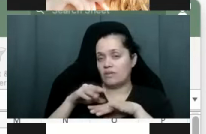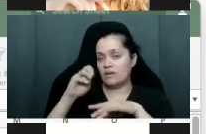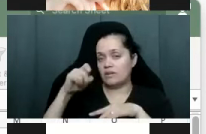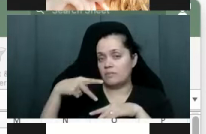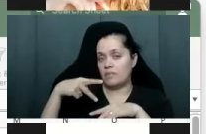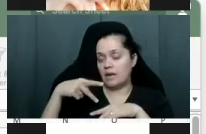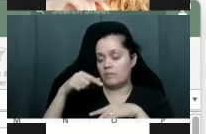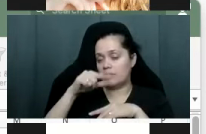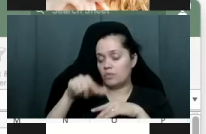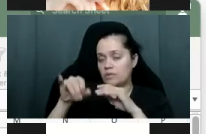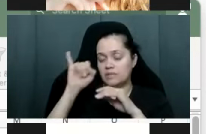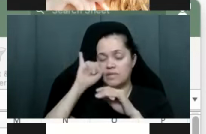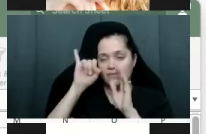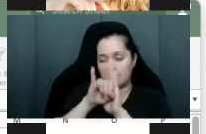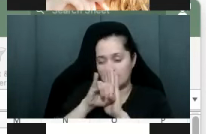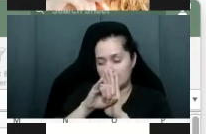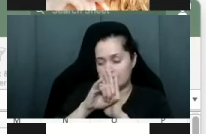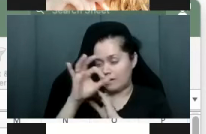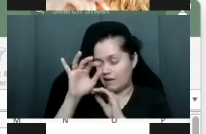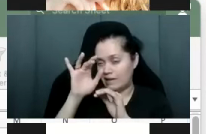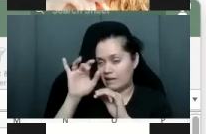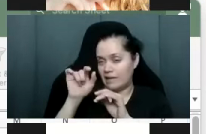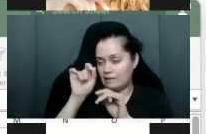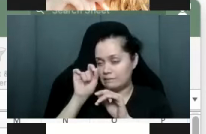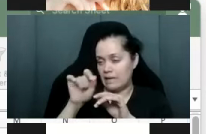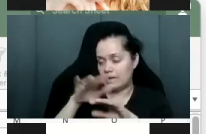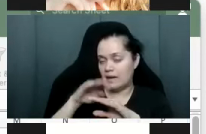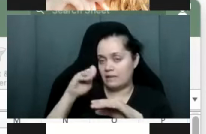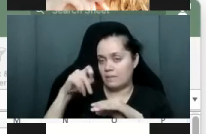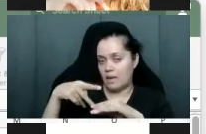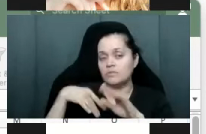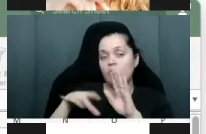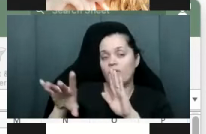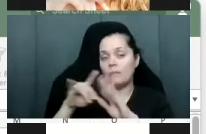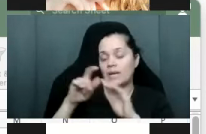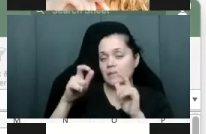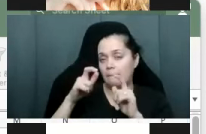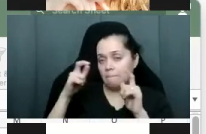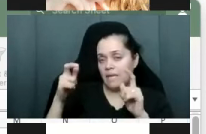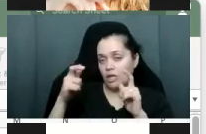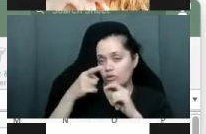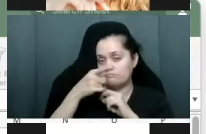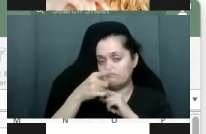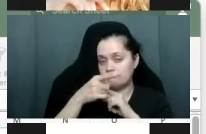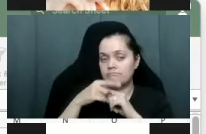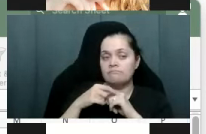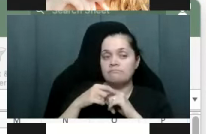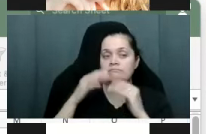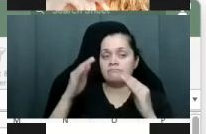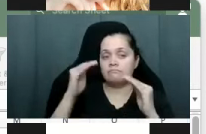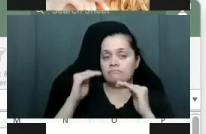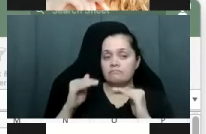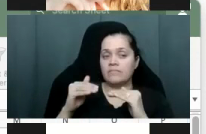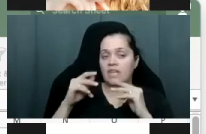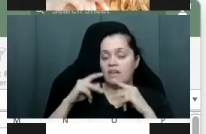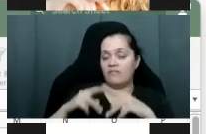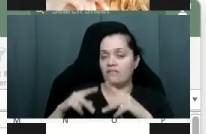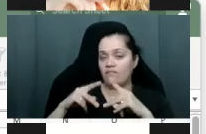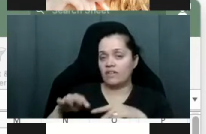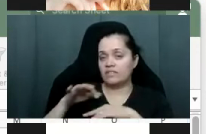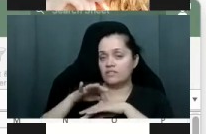have to identify a tiny little dot on the map. So I've chosen the bigger ones. Then physical geography,